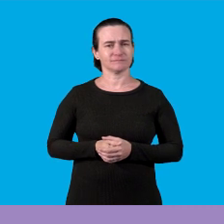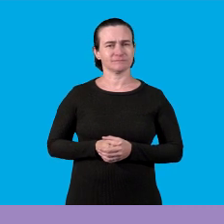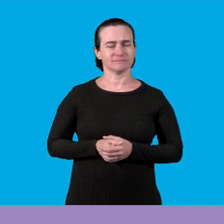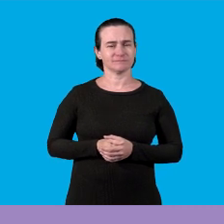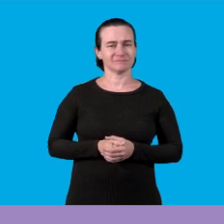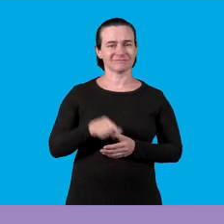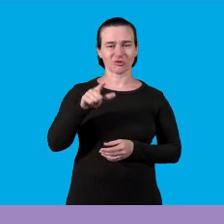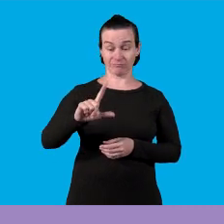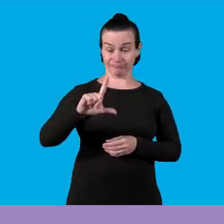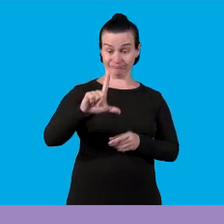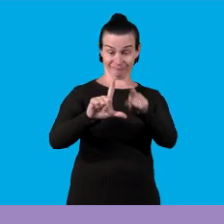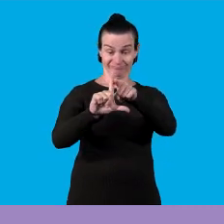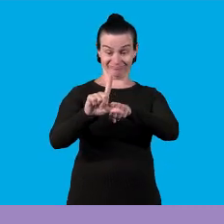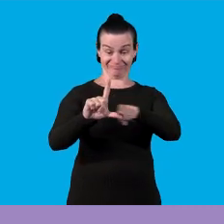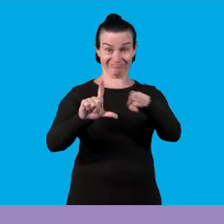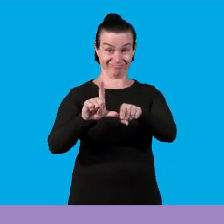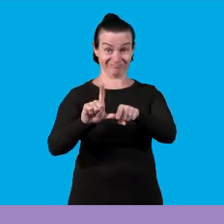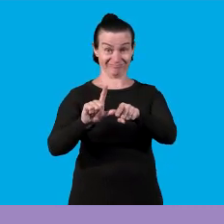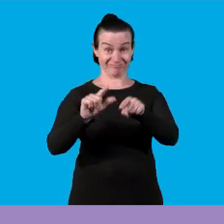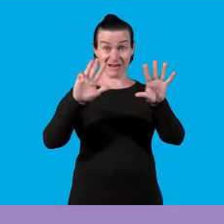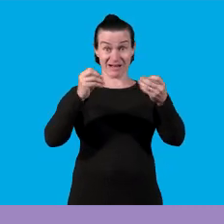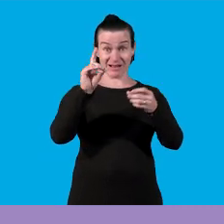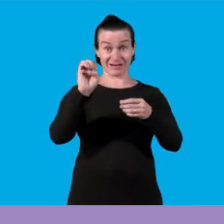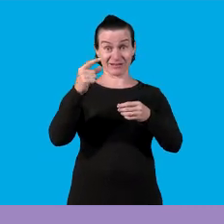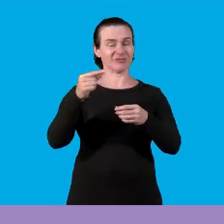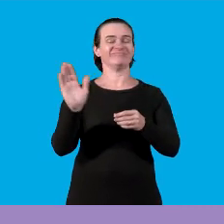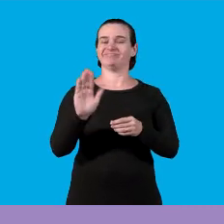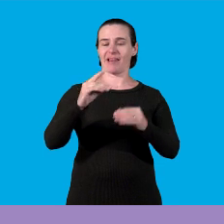the angle is not 90 degrees. Angle